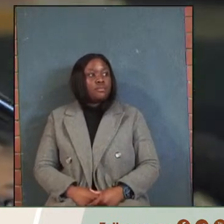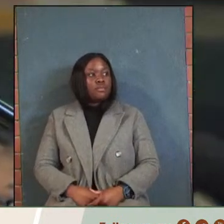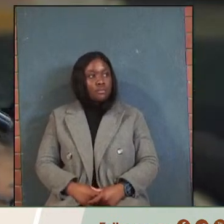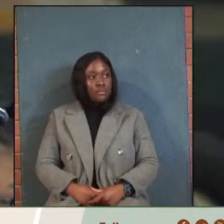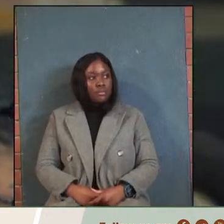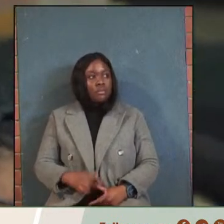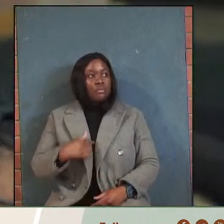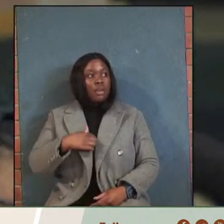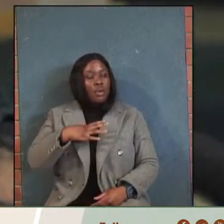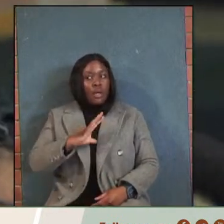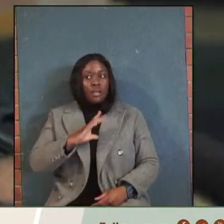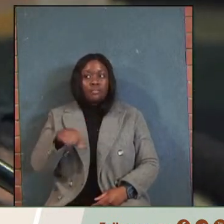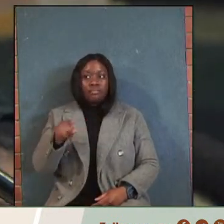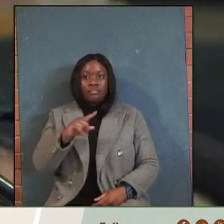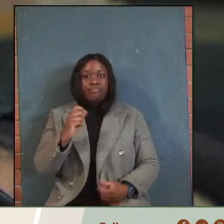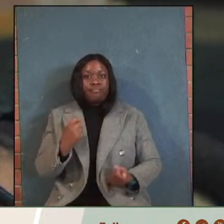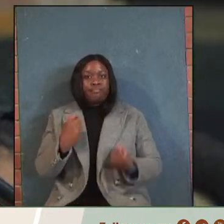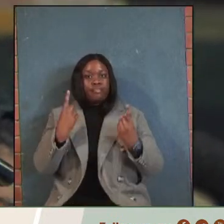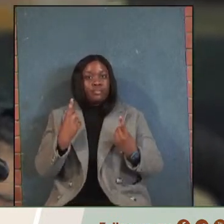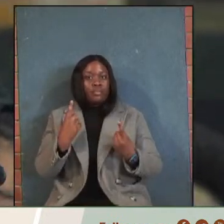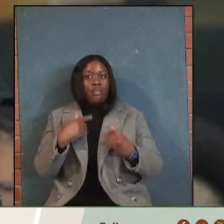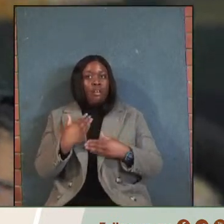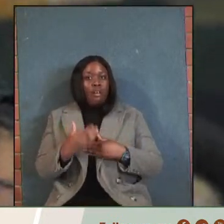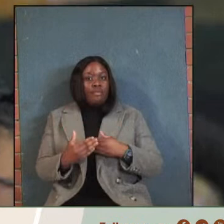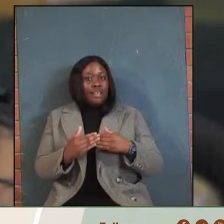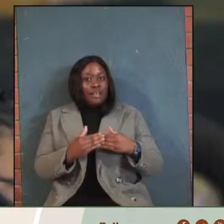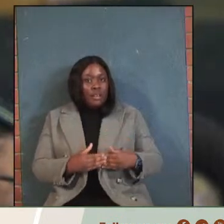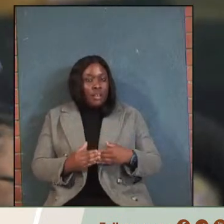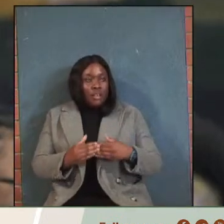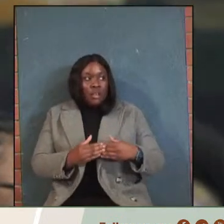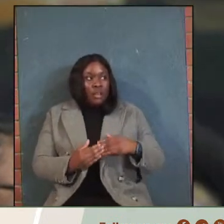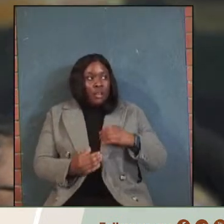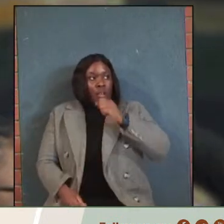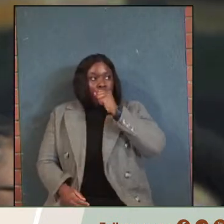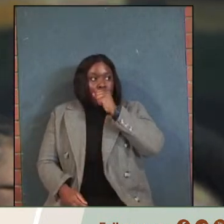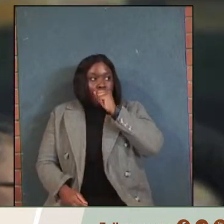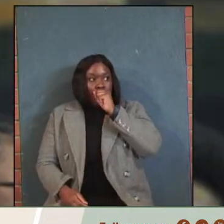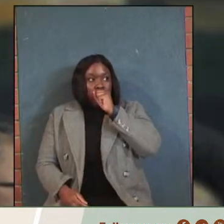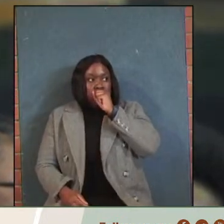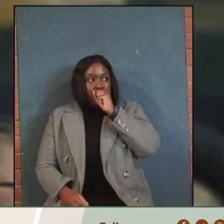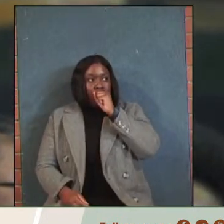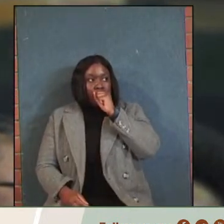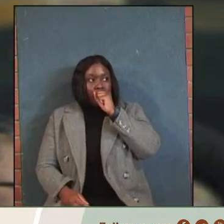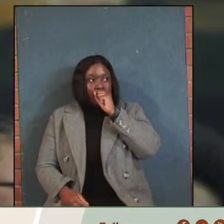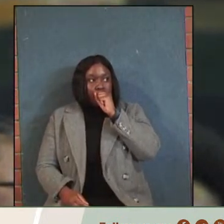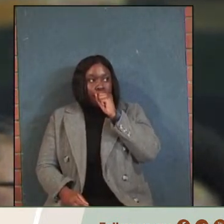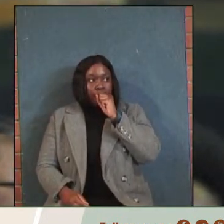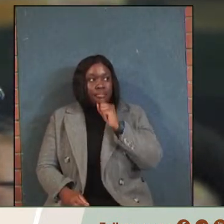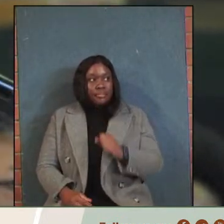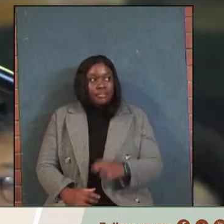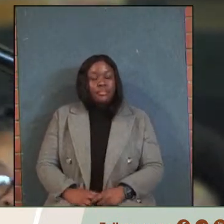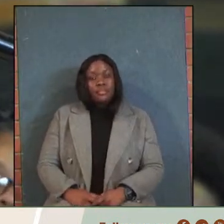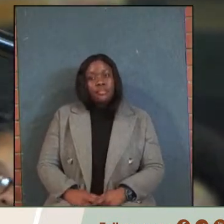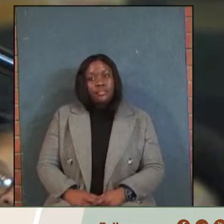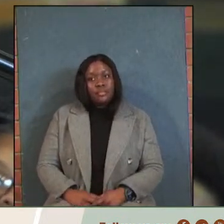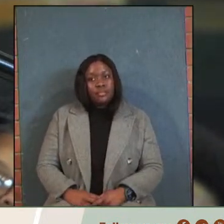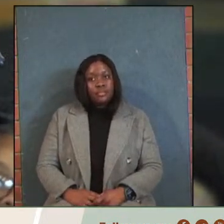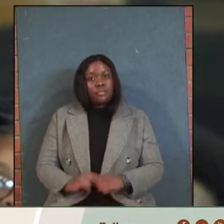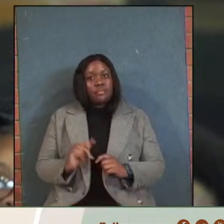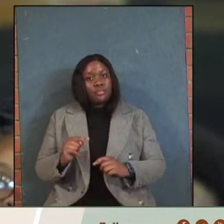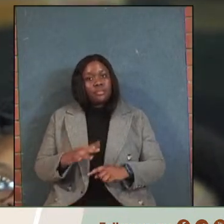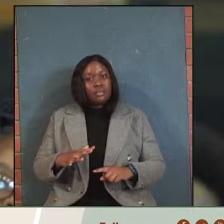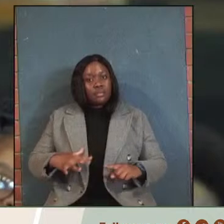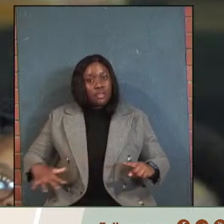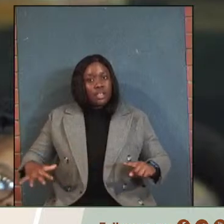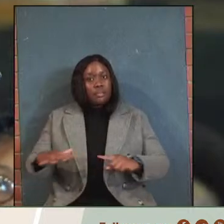understanding. An aftercare, honorable members, a picture has been painted to us. An aftercare is a place, is a